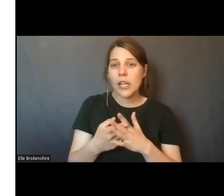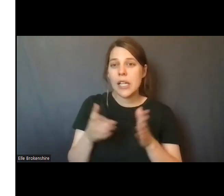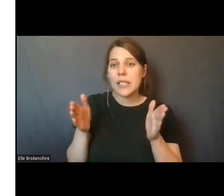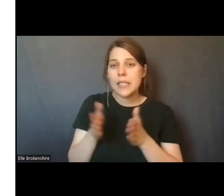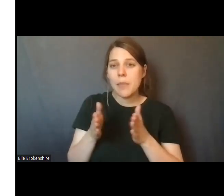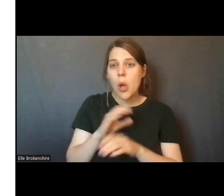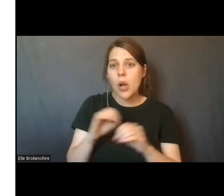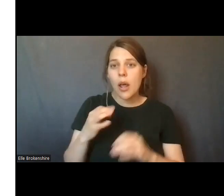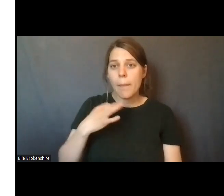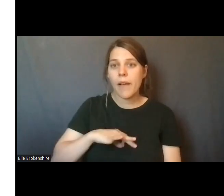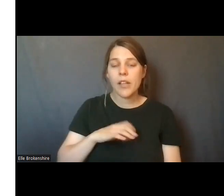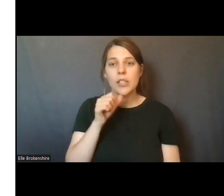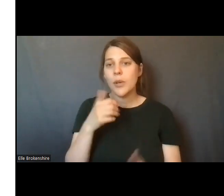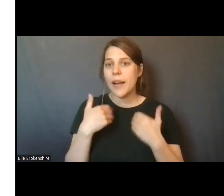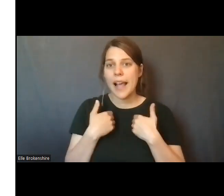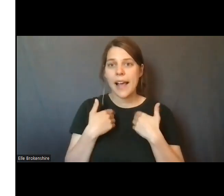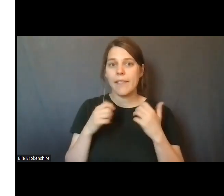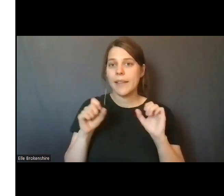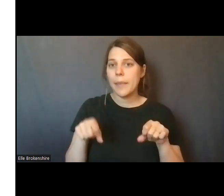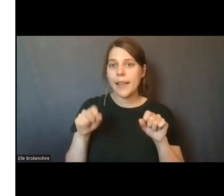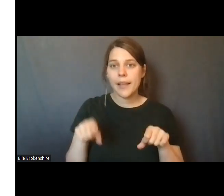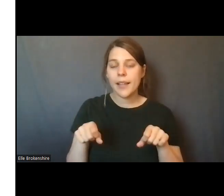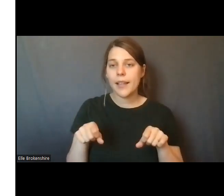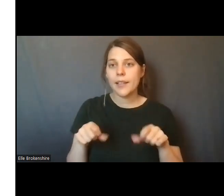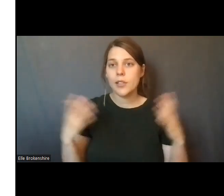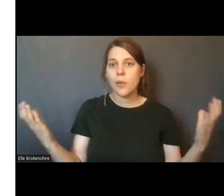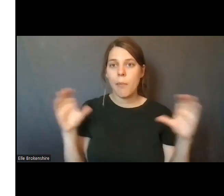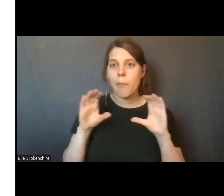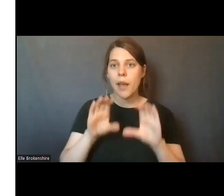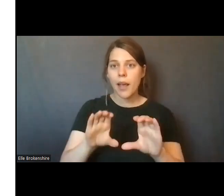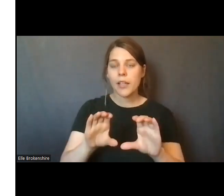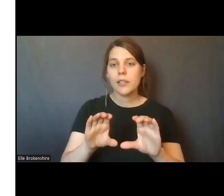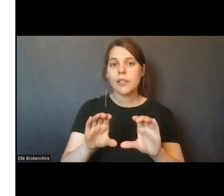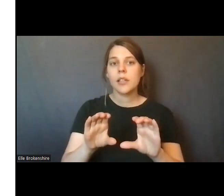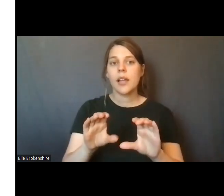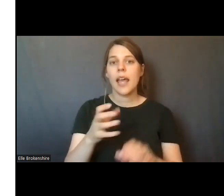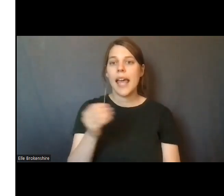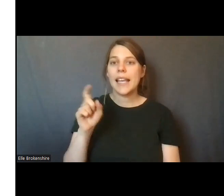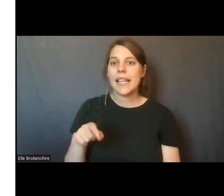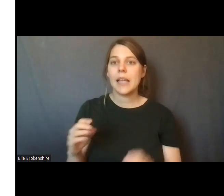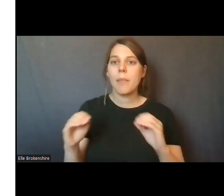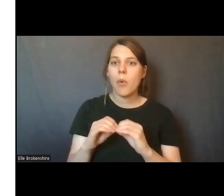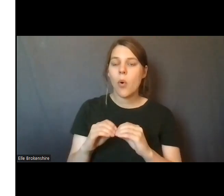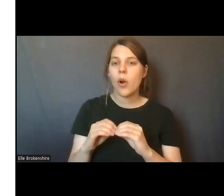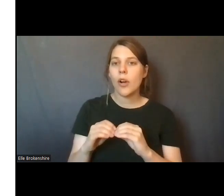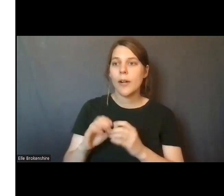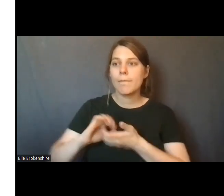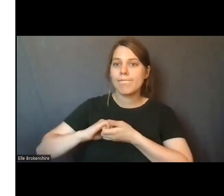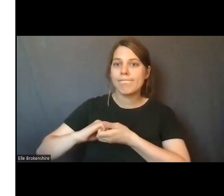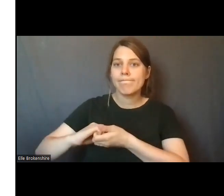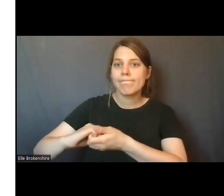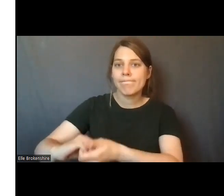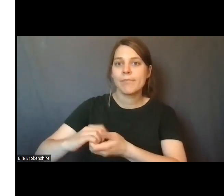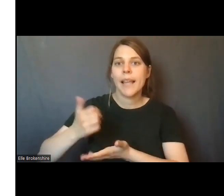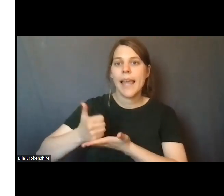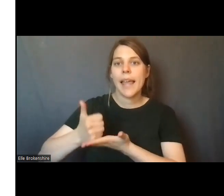that don't have the capacity for a match and need a little bit extra hand-holding through the process. We'll be doing